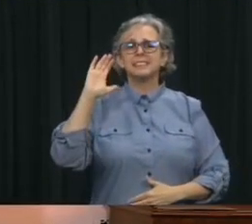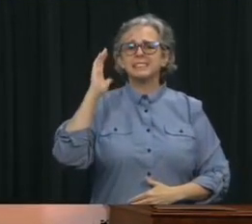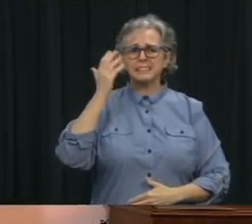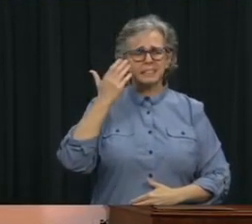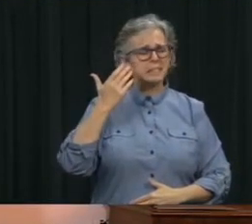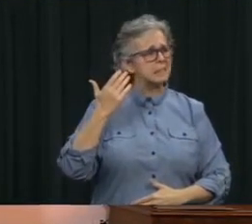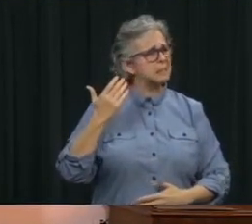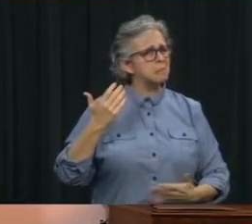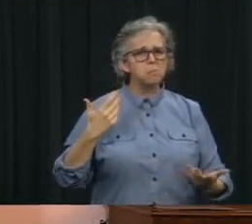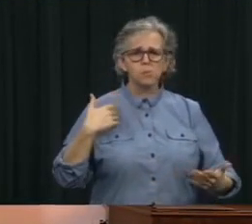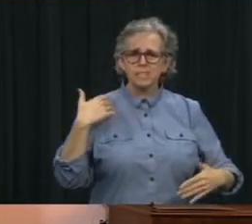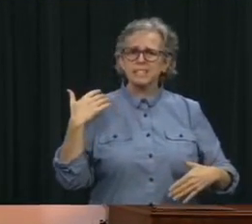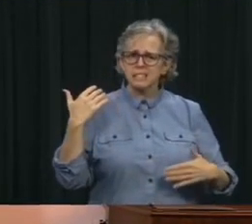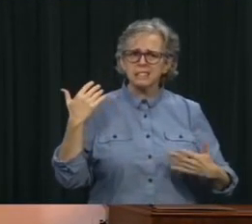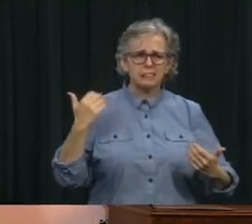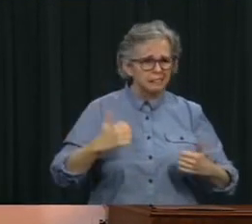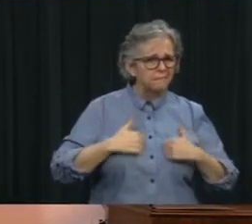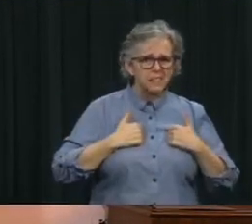of death.